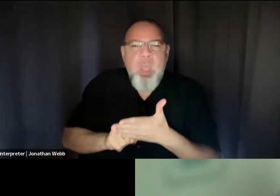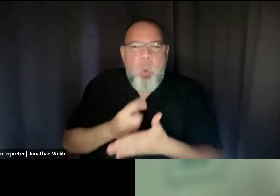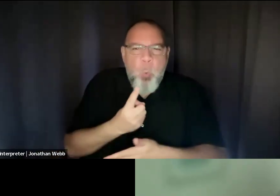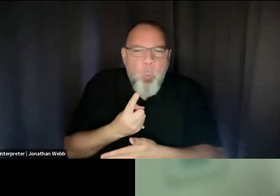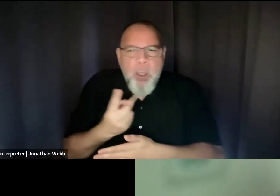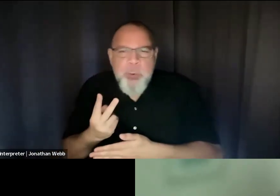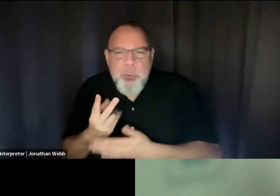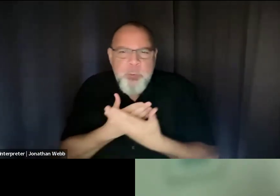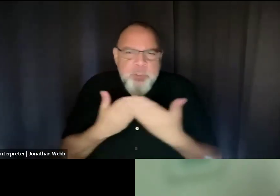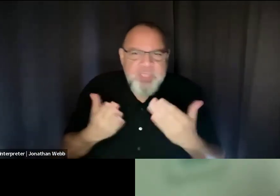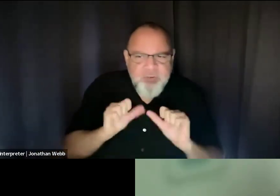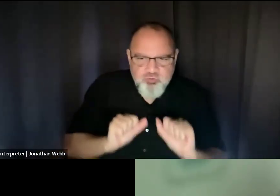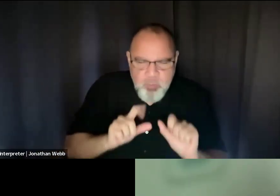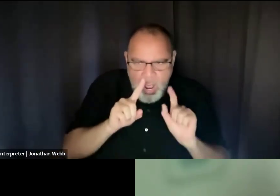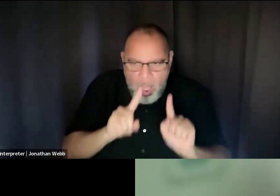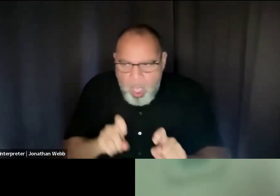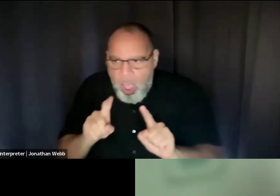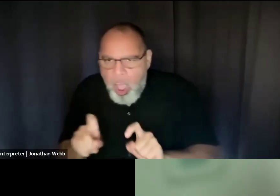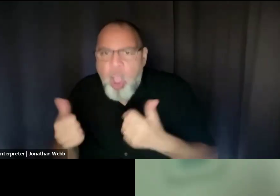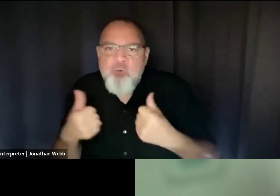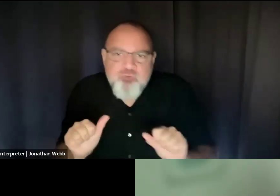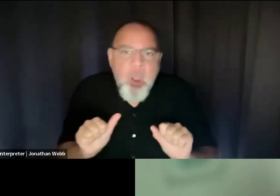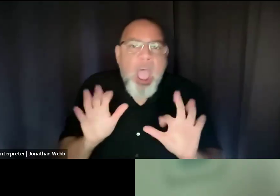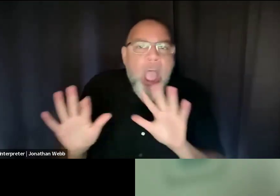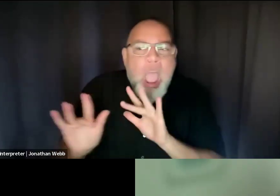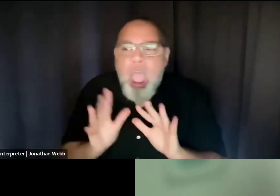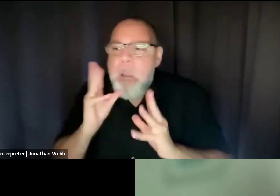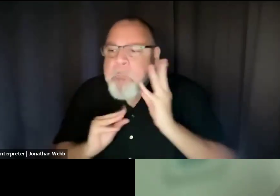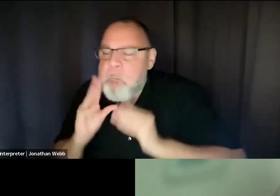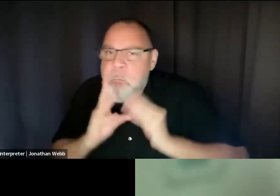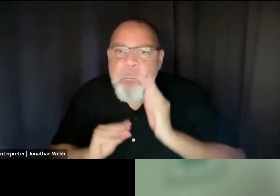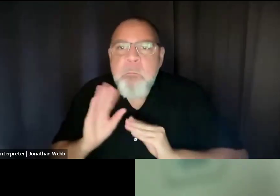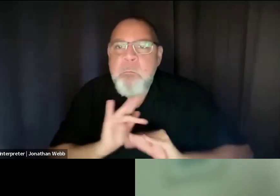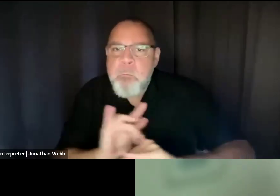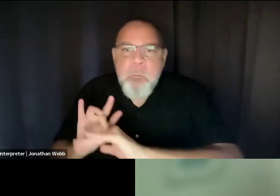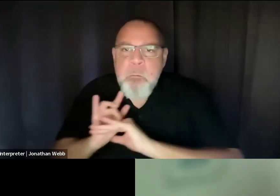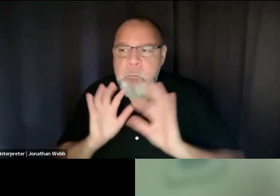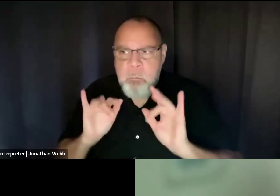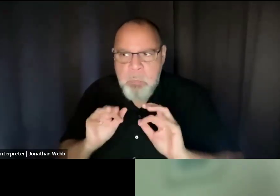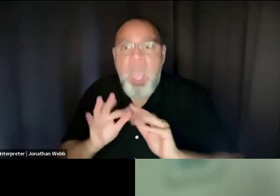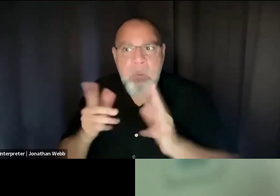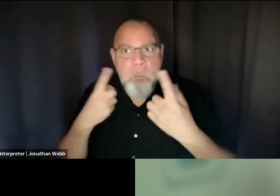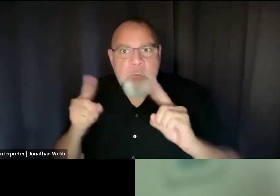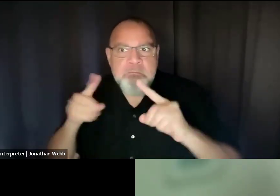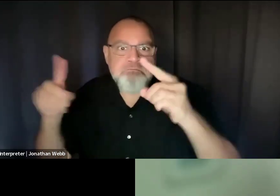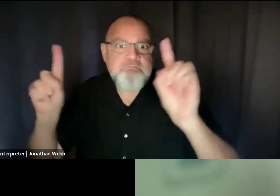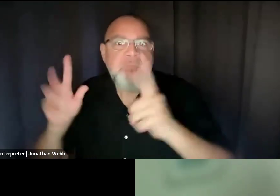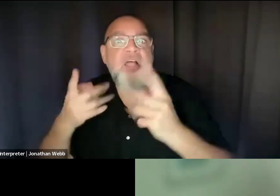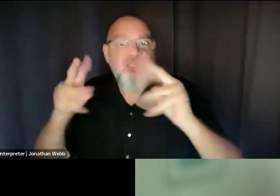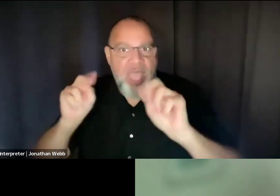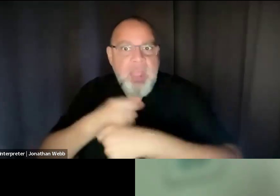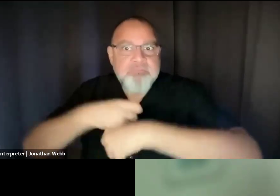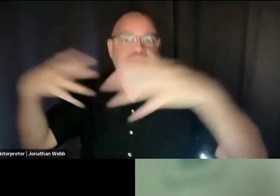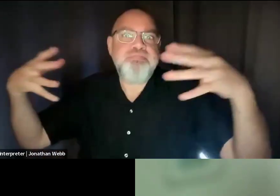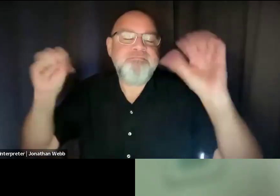pilots, and then once you kind of have identified all of that, like you can expand, and that goes the same thing in terms of partnerships. But this